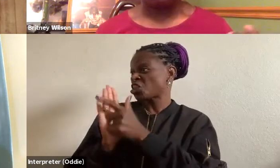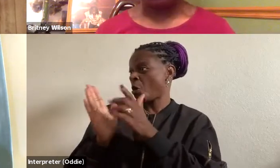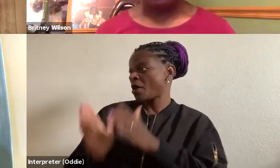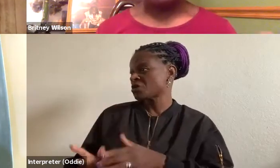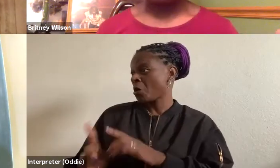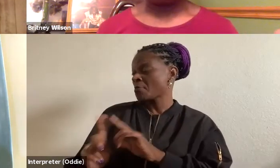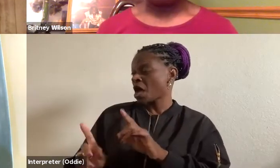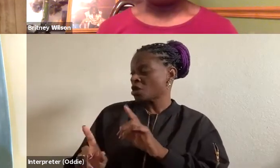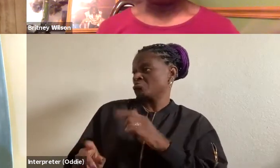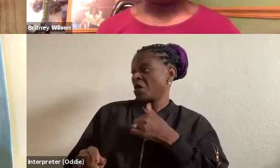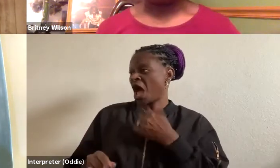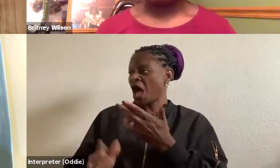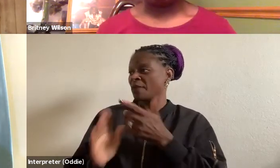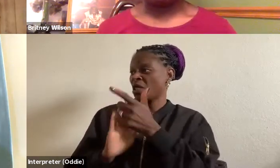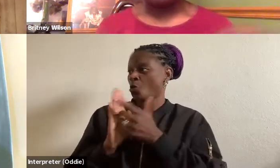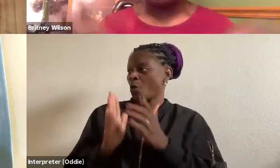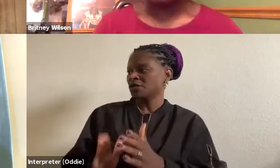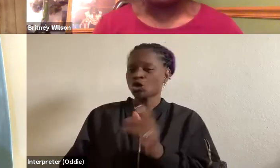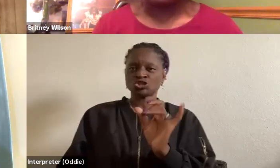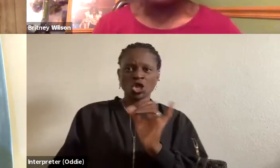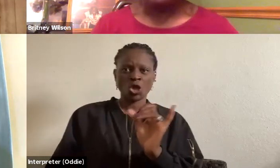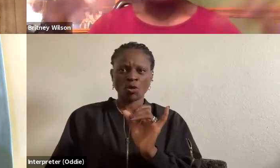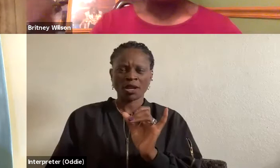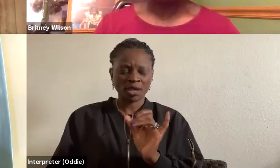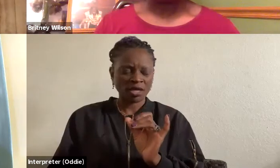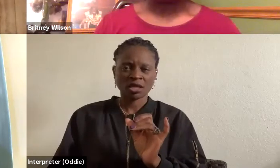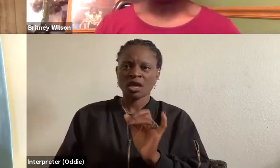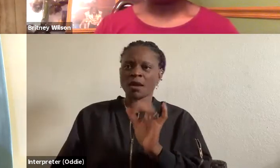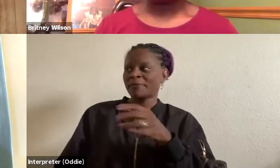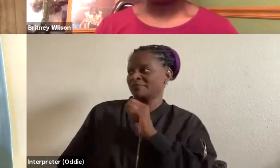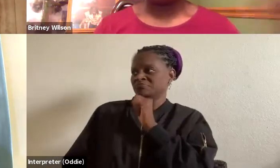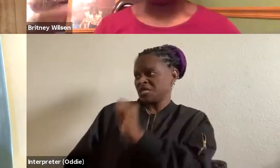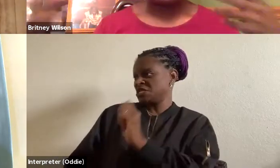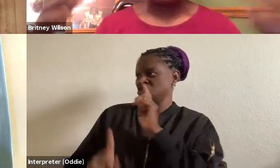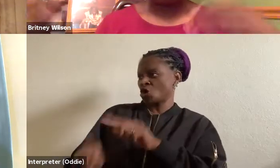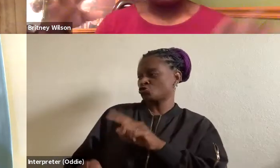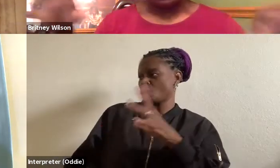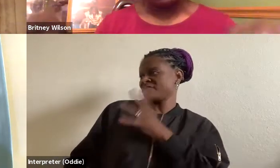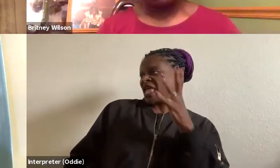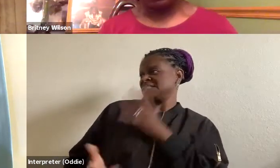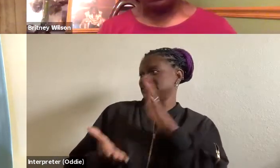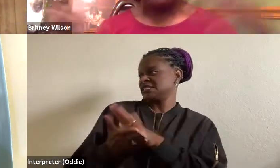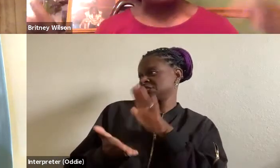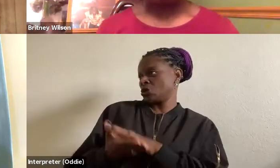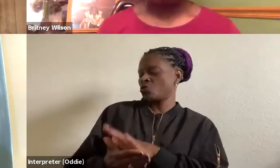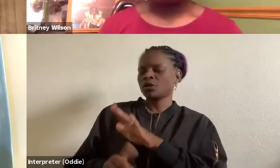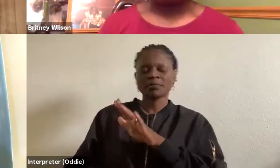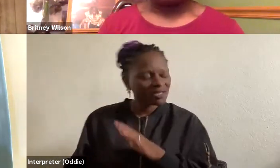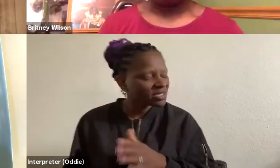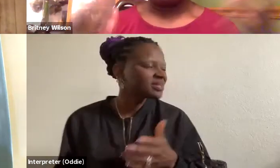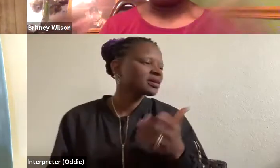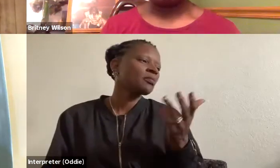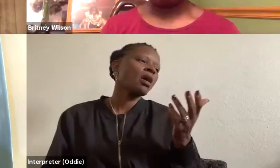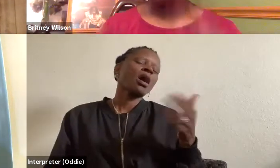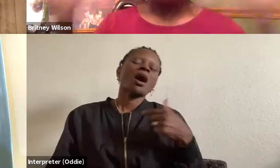a school as you did. That's racism. Like, you know, that's thinly veiled racism. I deal with that sort of stuff all the